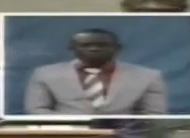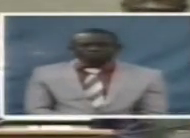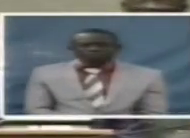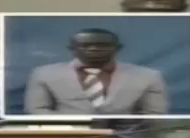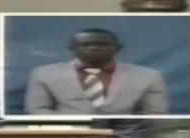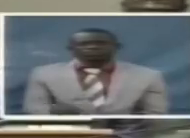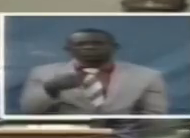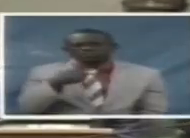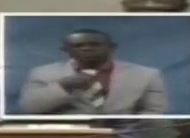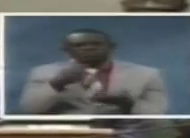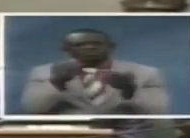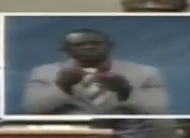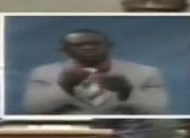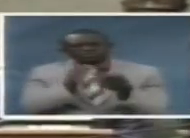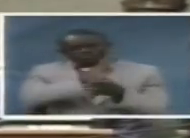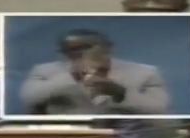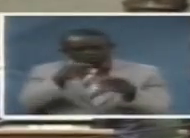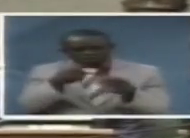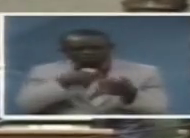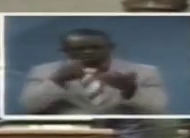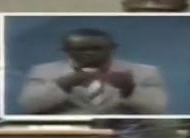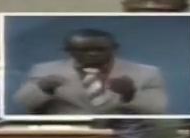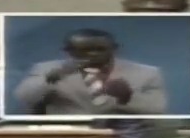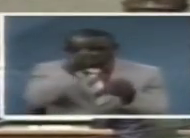for the sake of clarity,